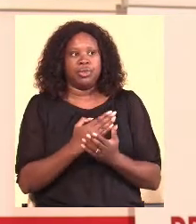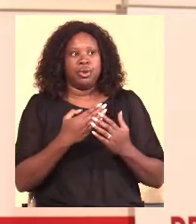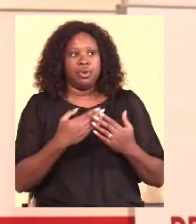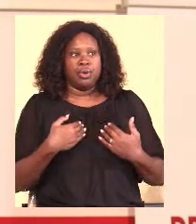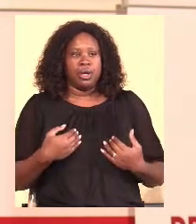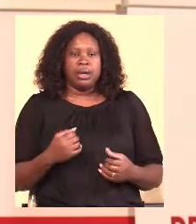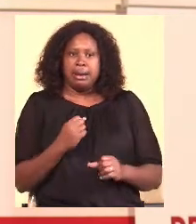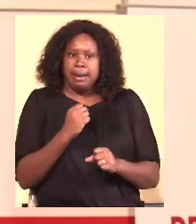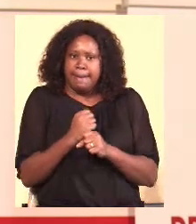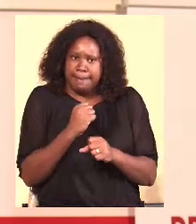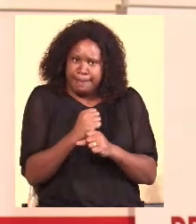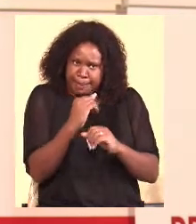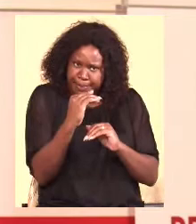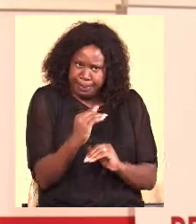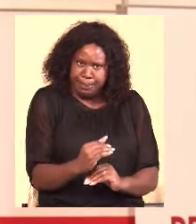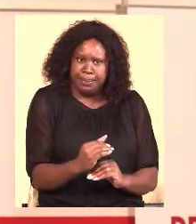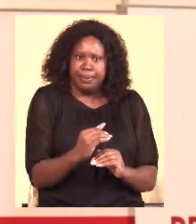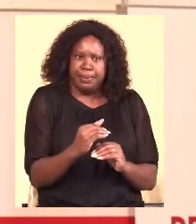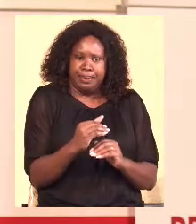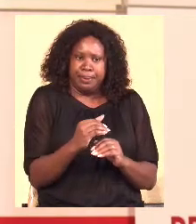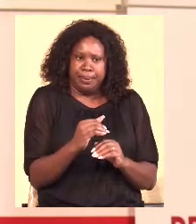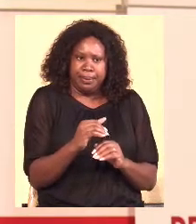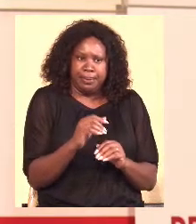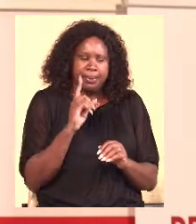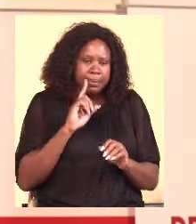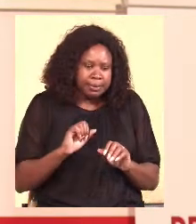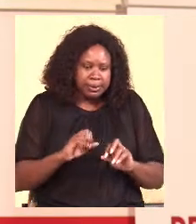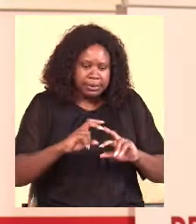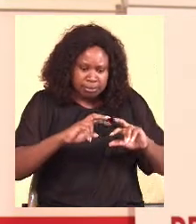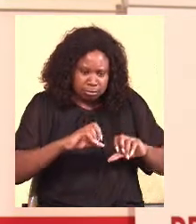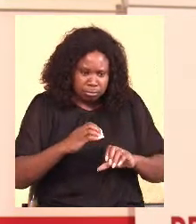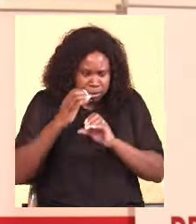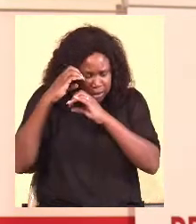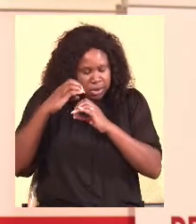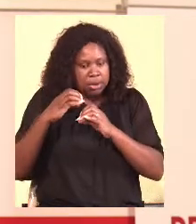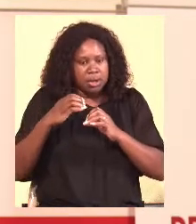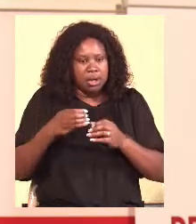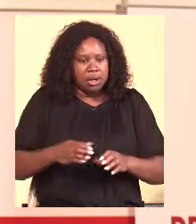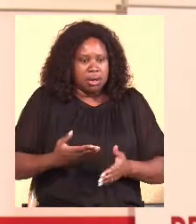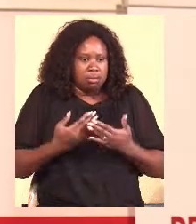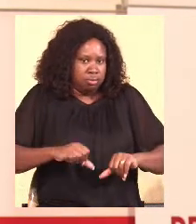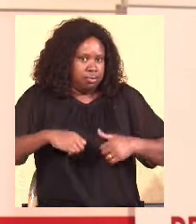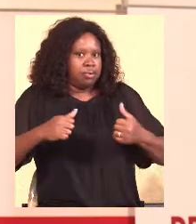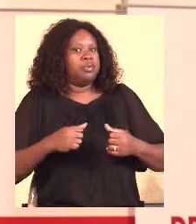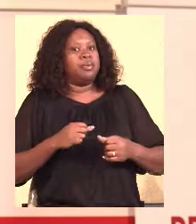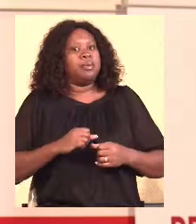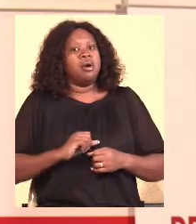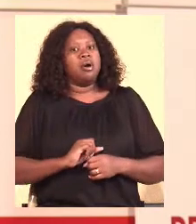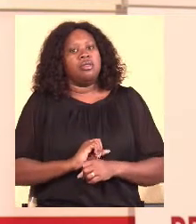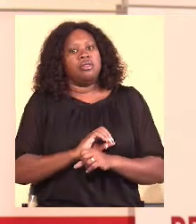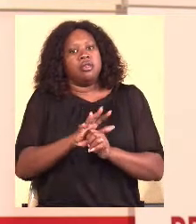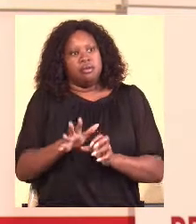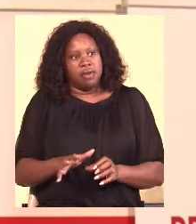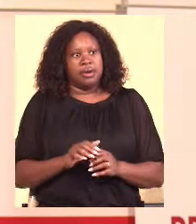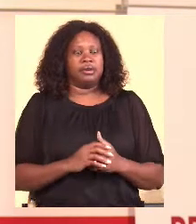properly contain, detect, test, and treat the coronavirus as well as